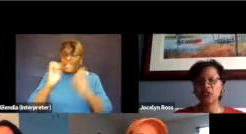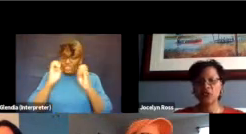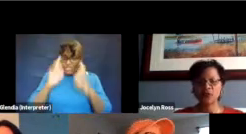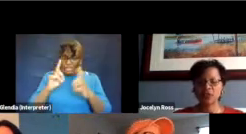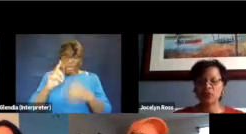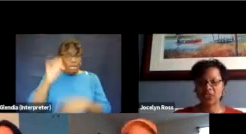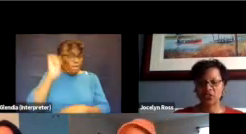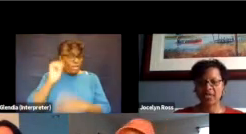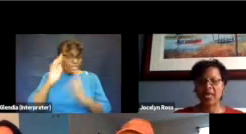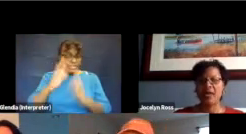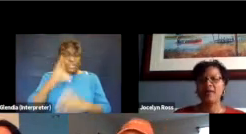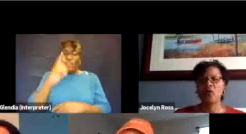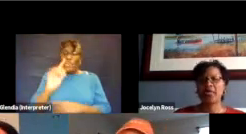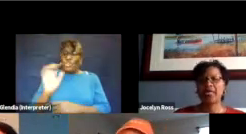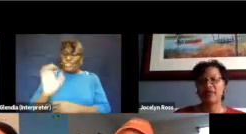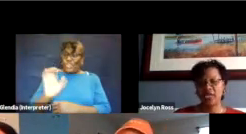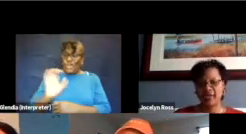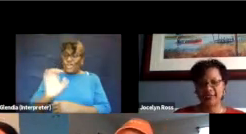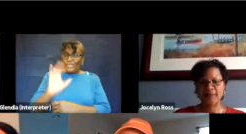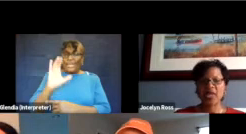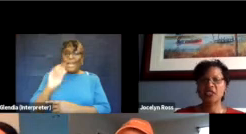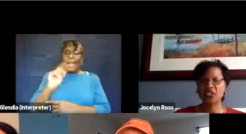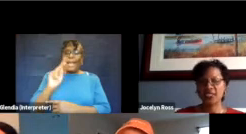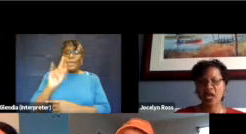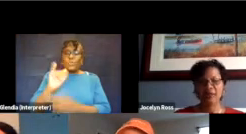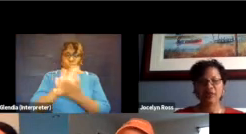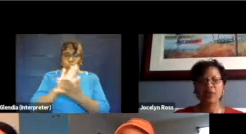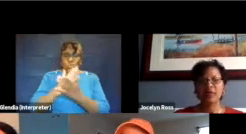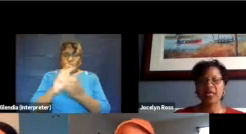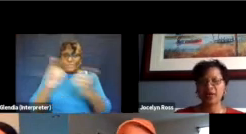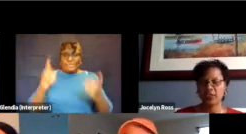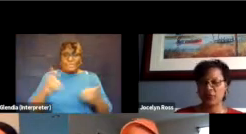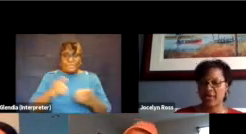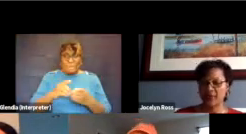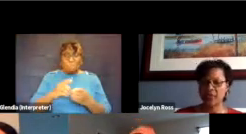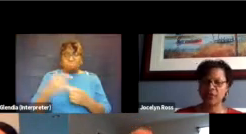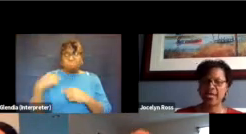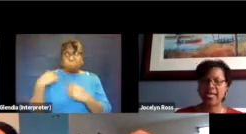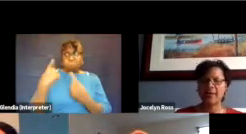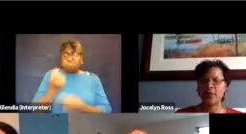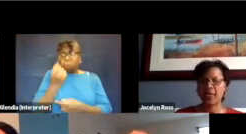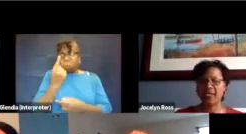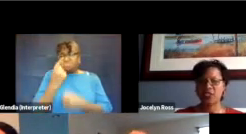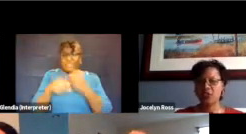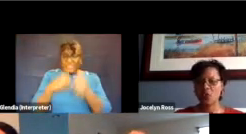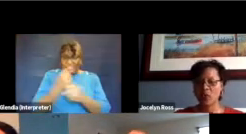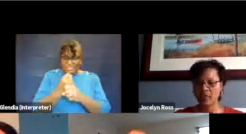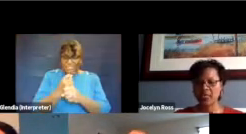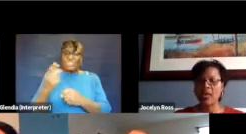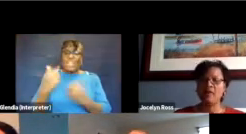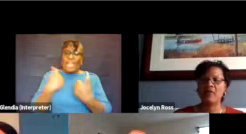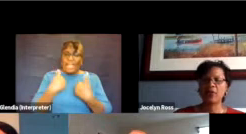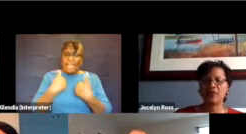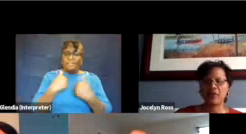County School District for 11 years. And she's gone through and obtained her undergraduate degree in communication